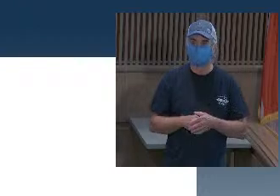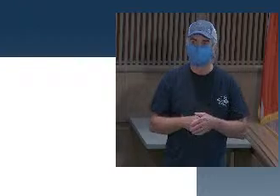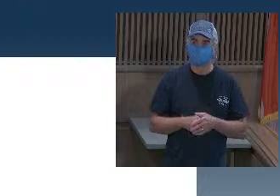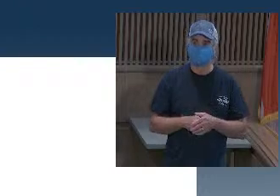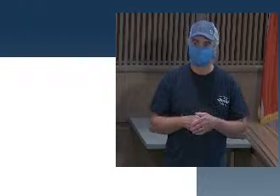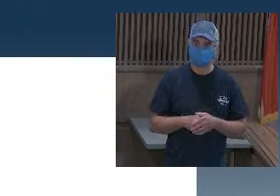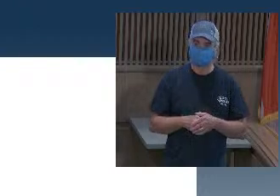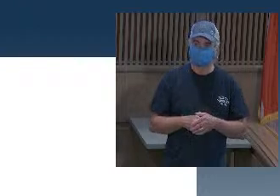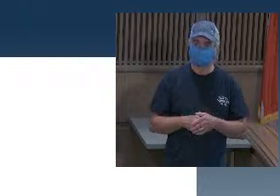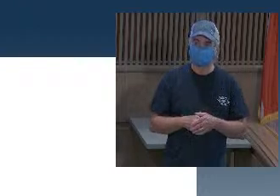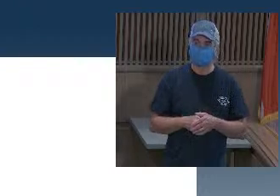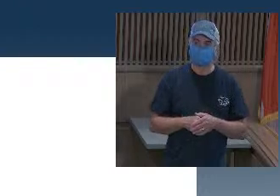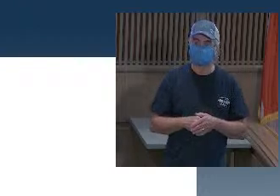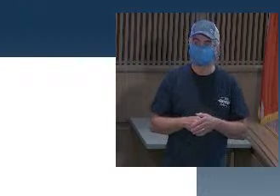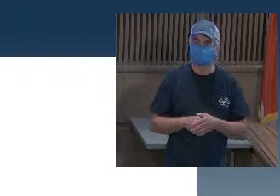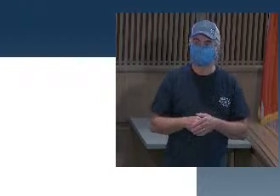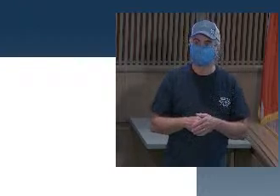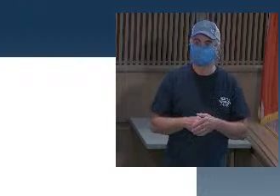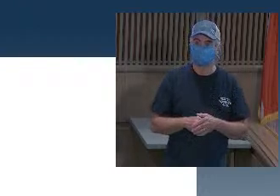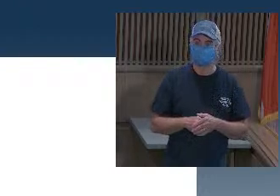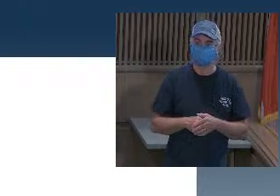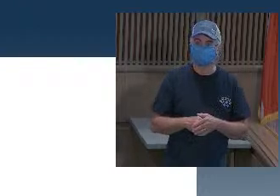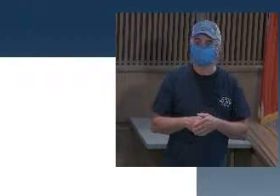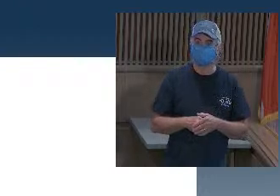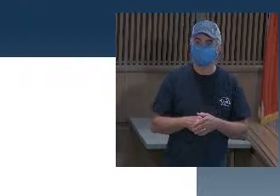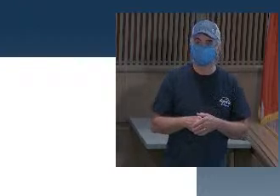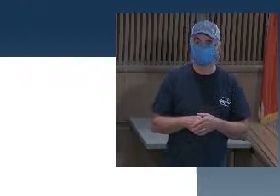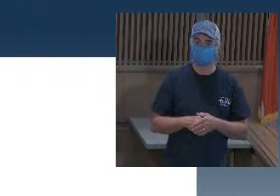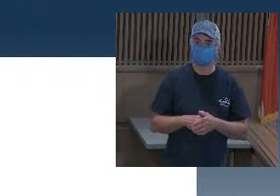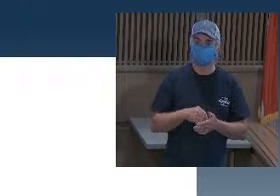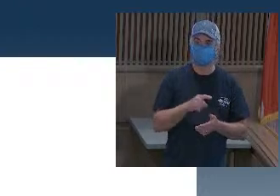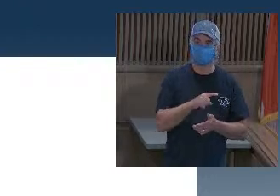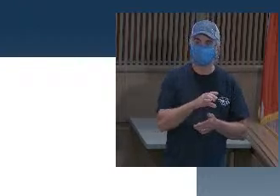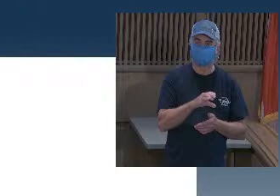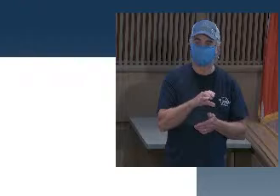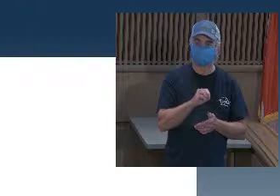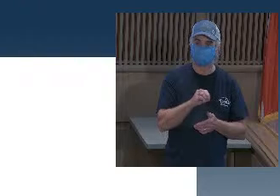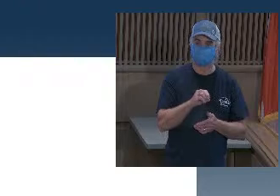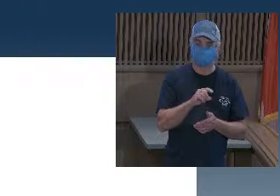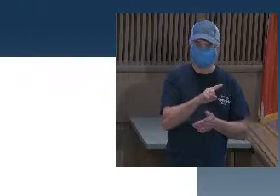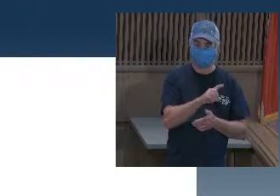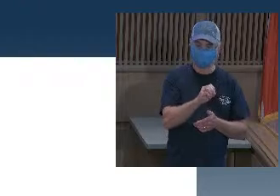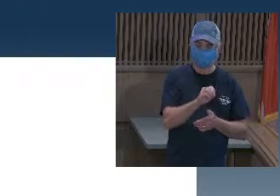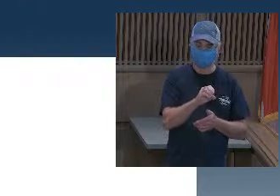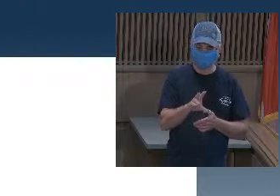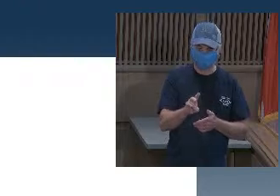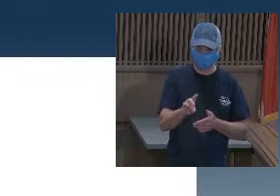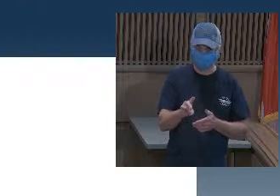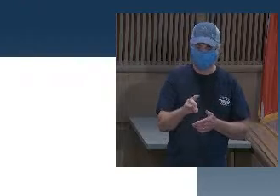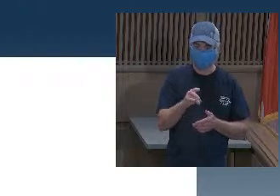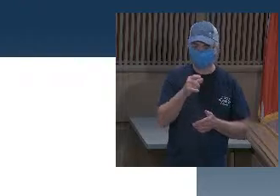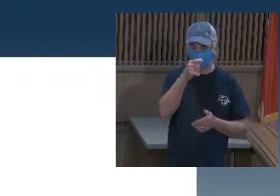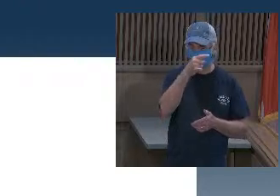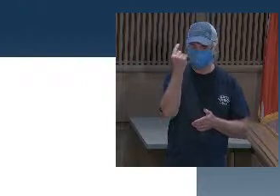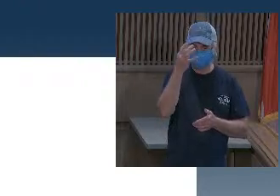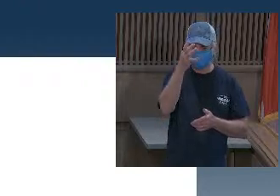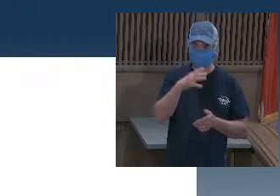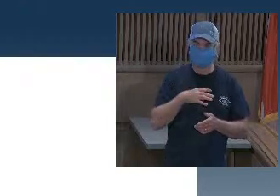Death by race, there have been 107 black men. There have been